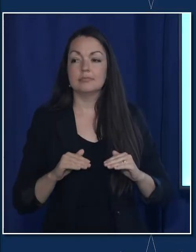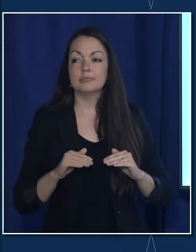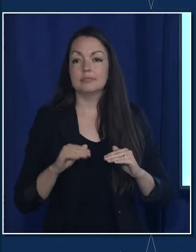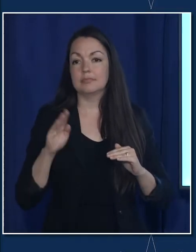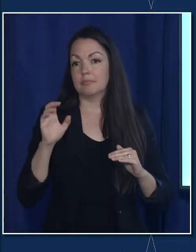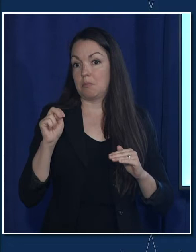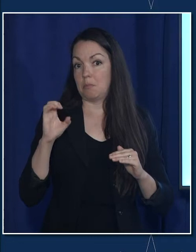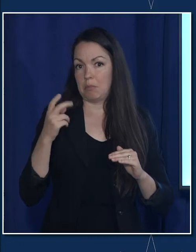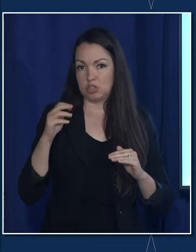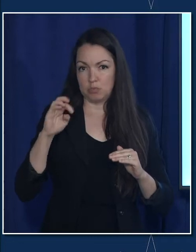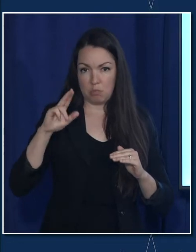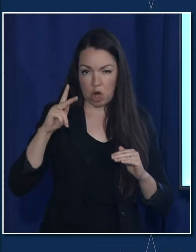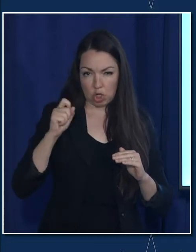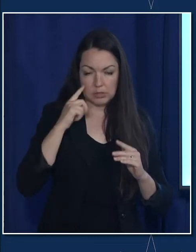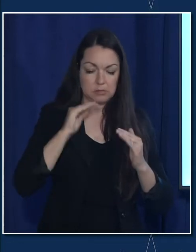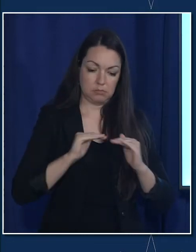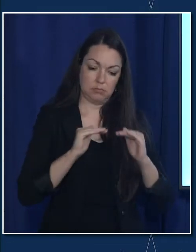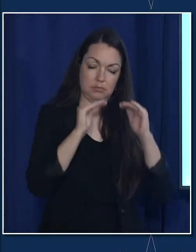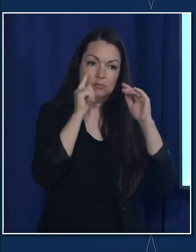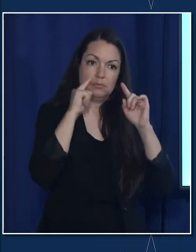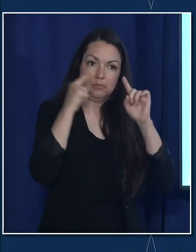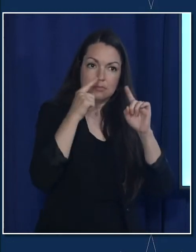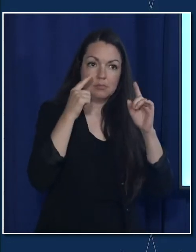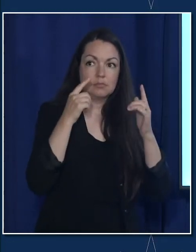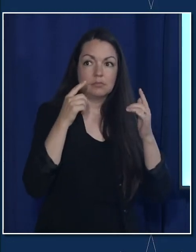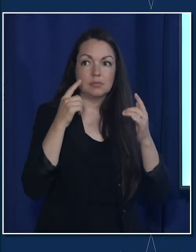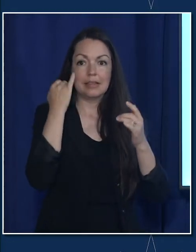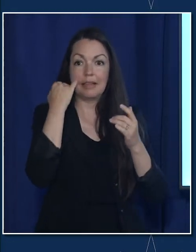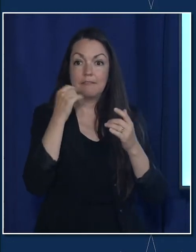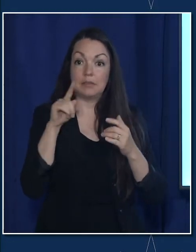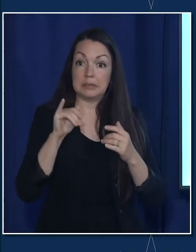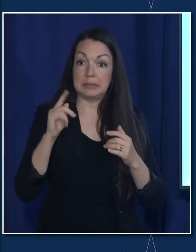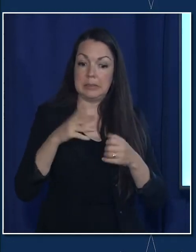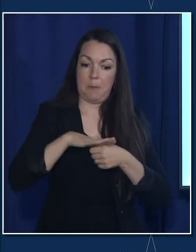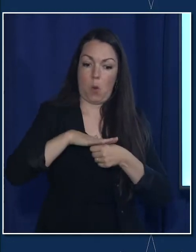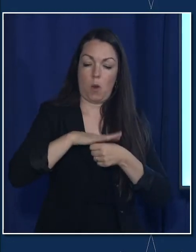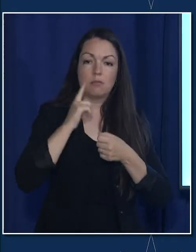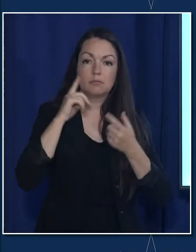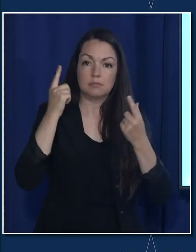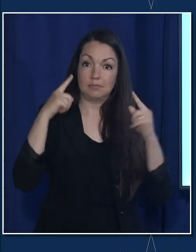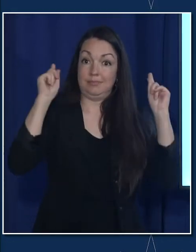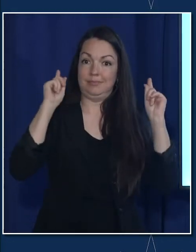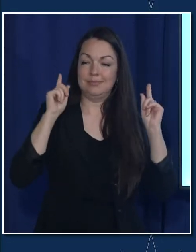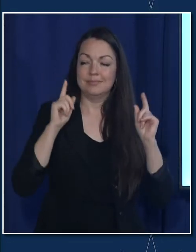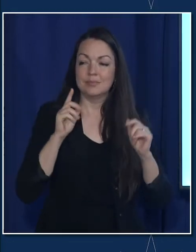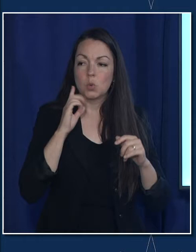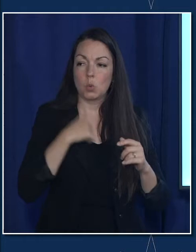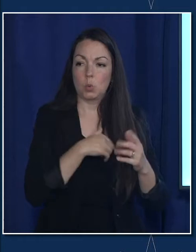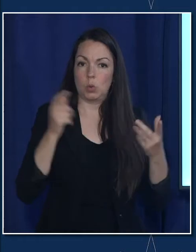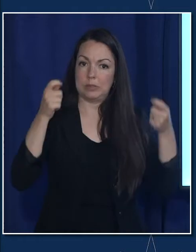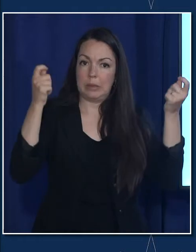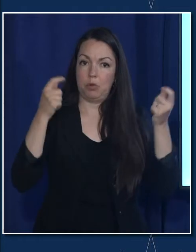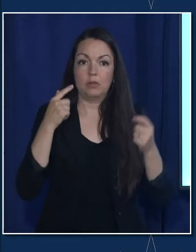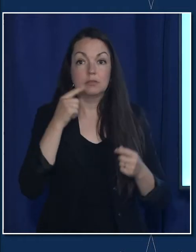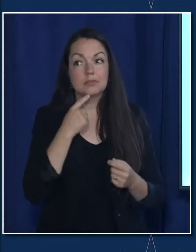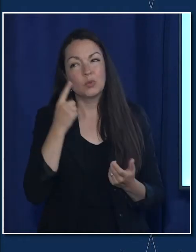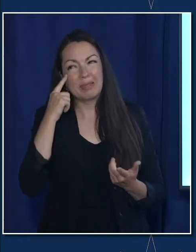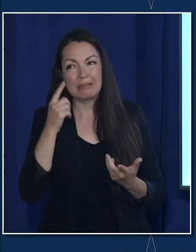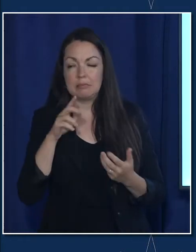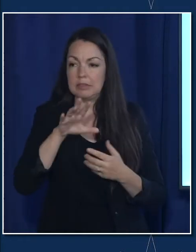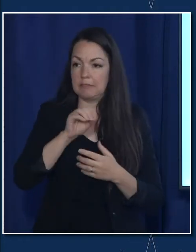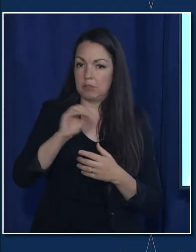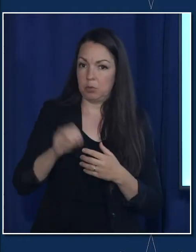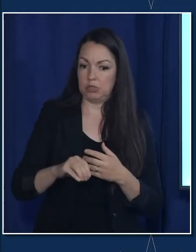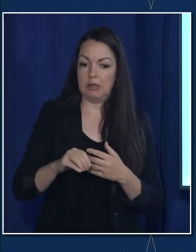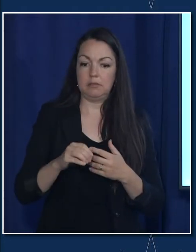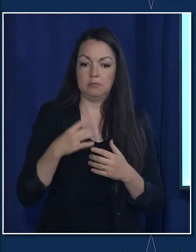benchmarks, and then celebrate when zip codes are able to hit it. I see 50%, meaning the majority of vaccinated